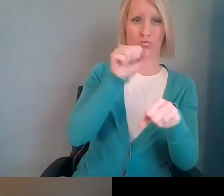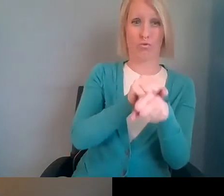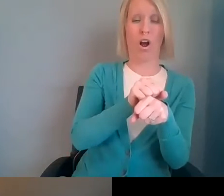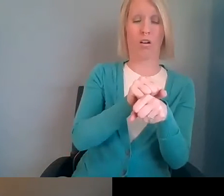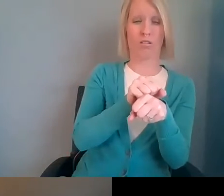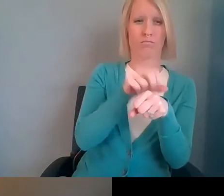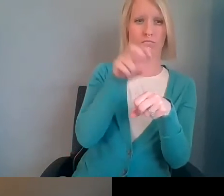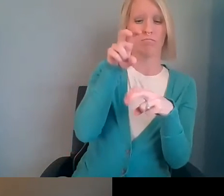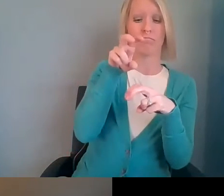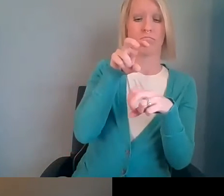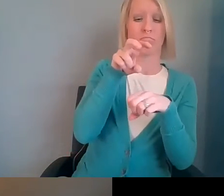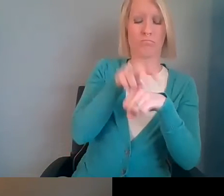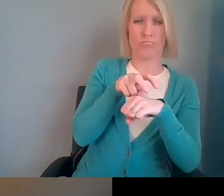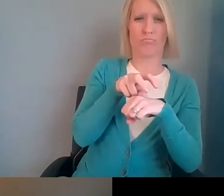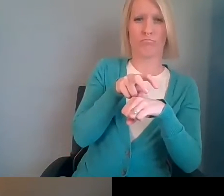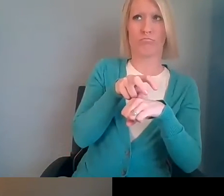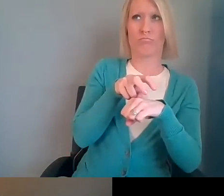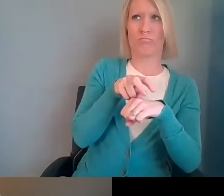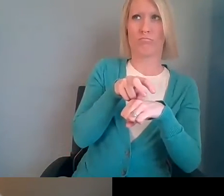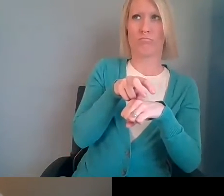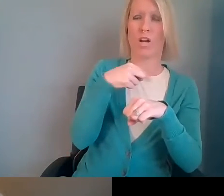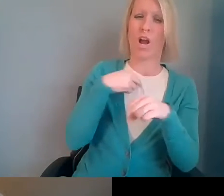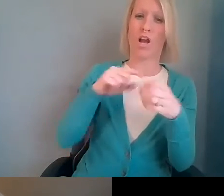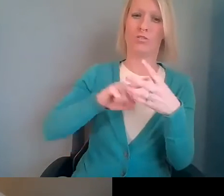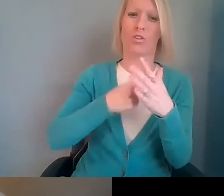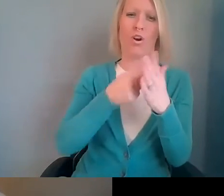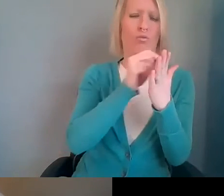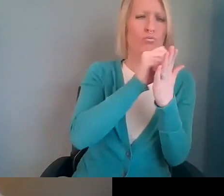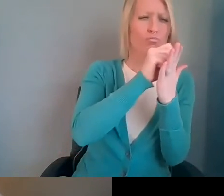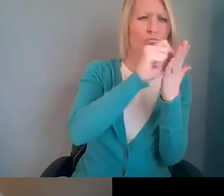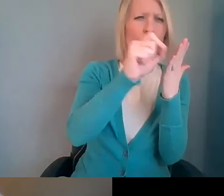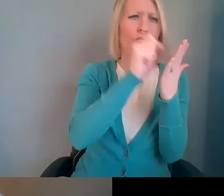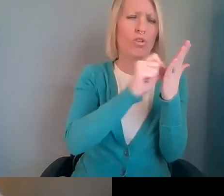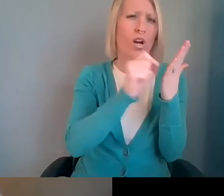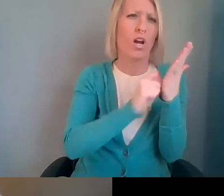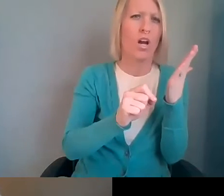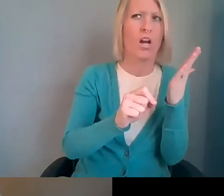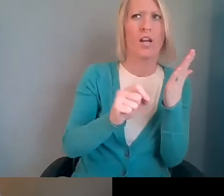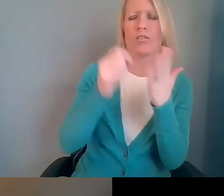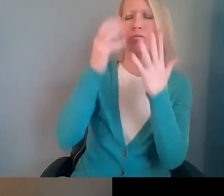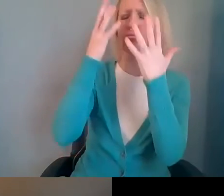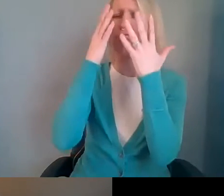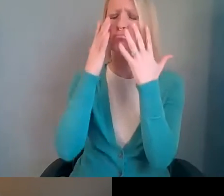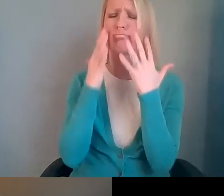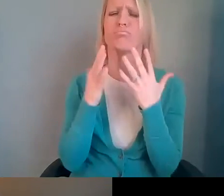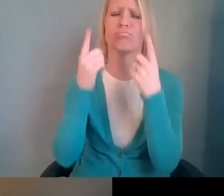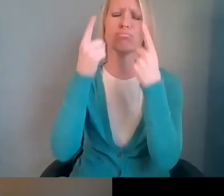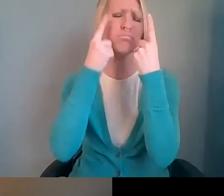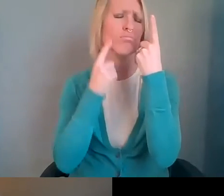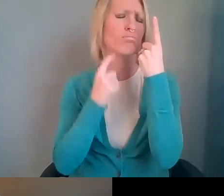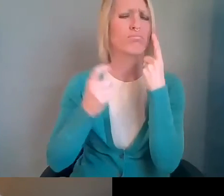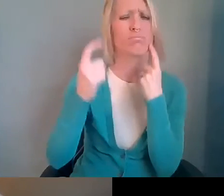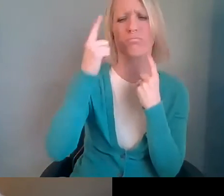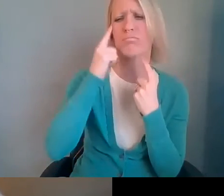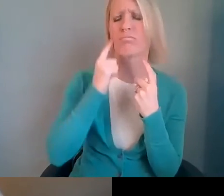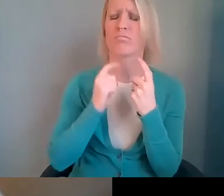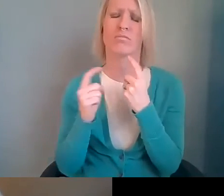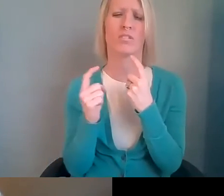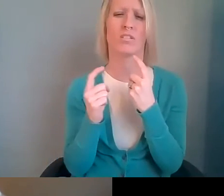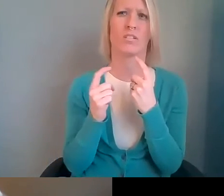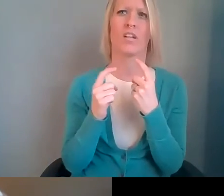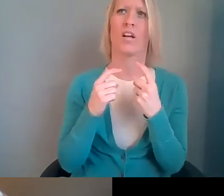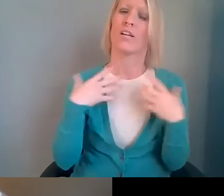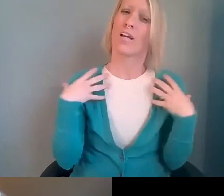cry. And it was a very healing experience. And so I've really stuck to the journaling ever